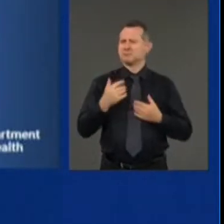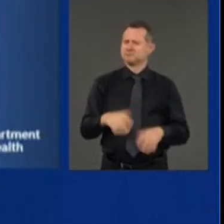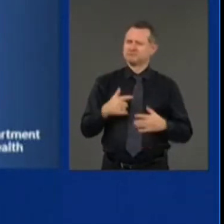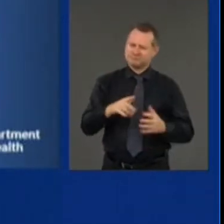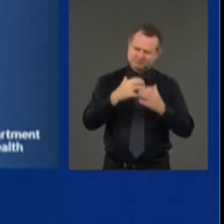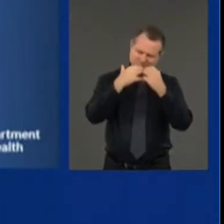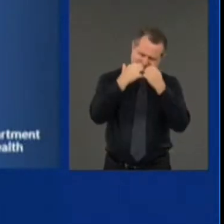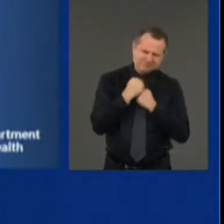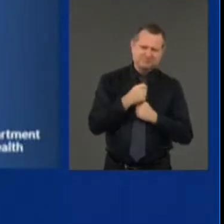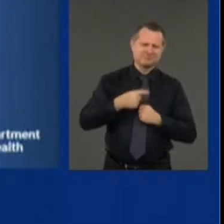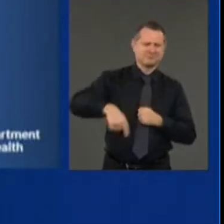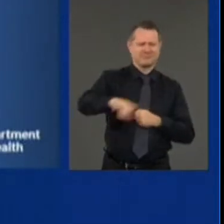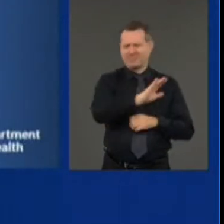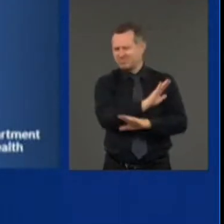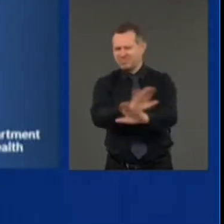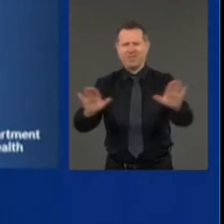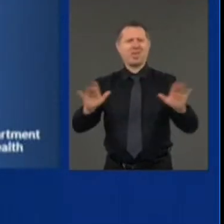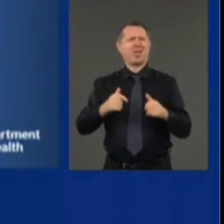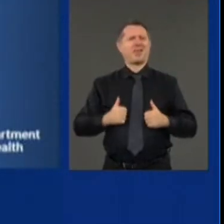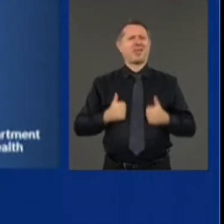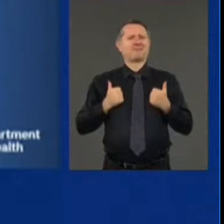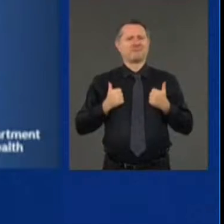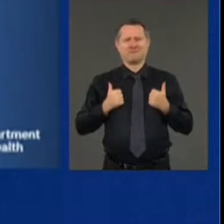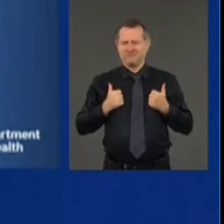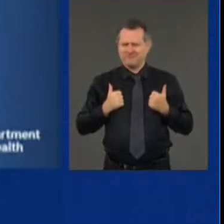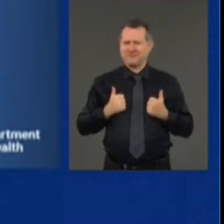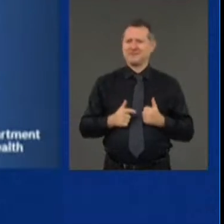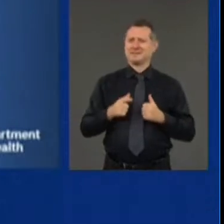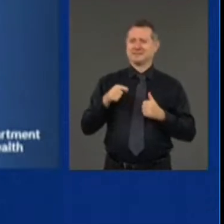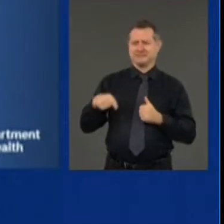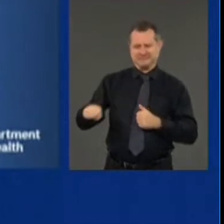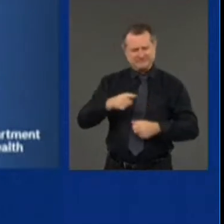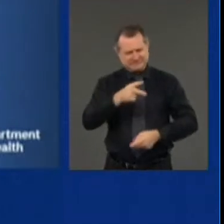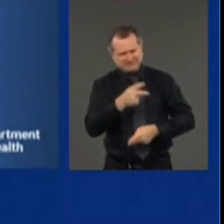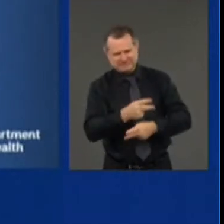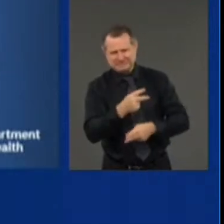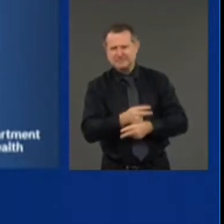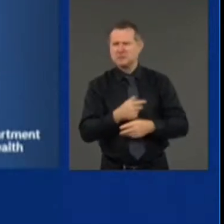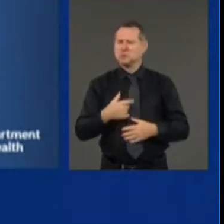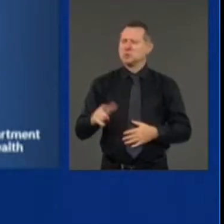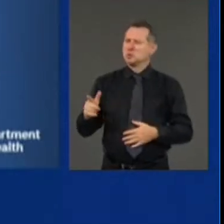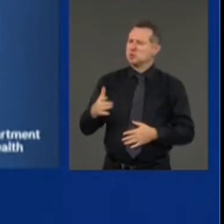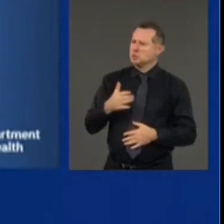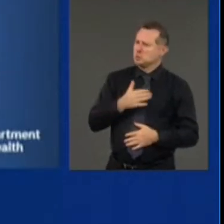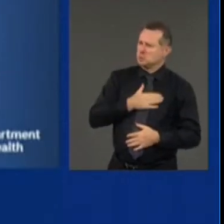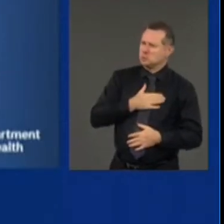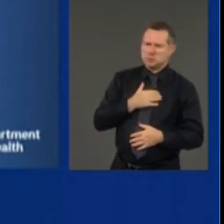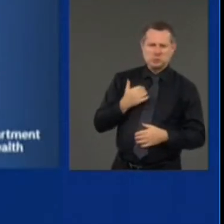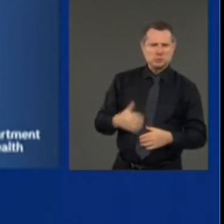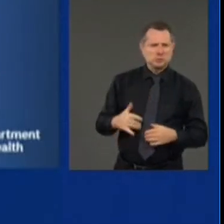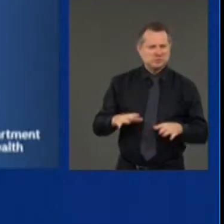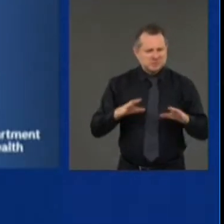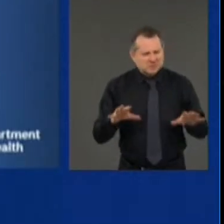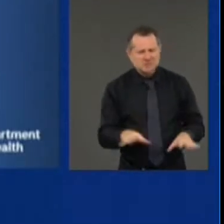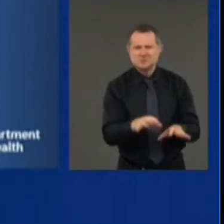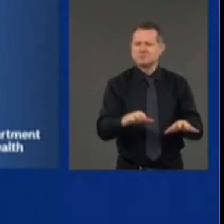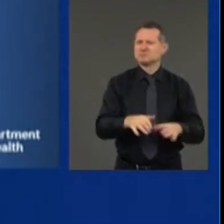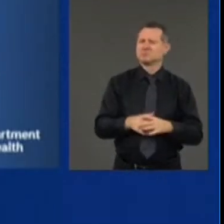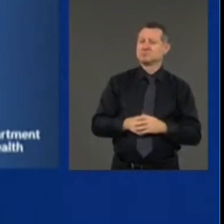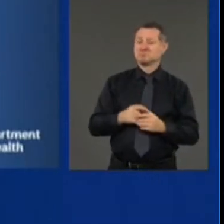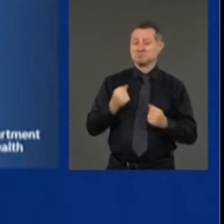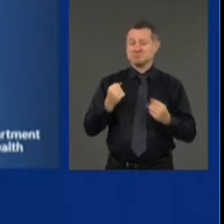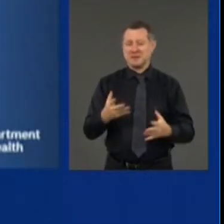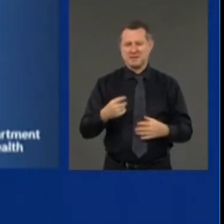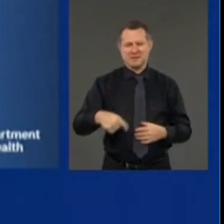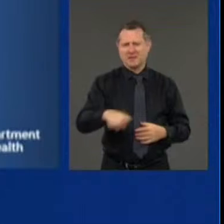And to care for those who are so frail really does take a special kind of heart. As with other healthcare professionals, many worked right up